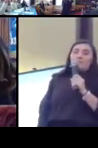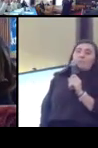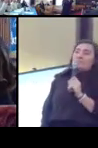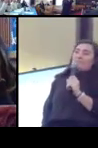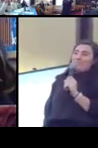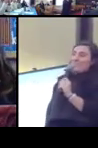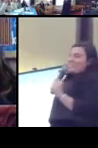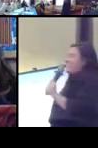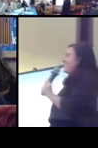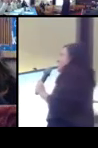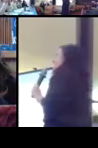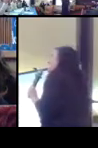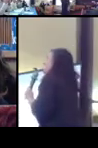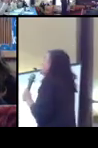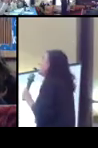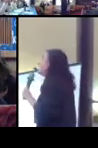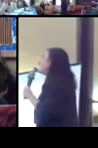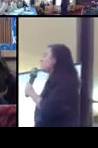A lot of takeaways here.